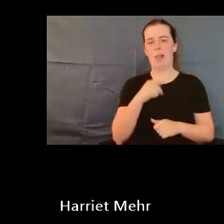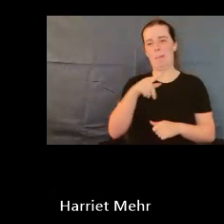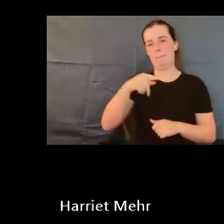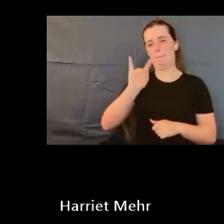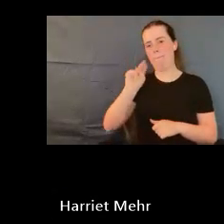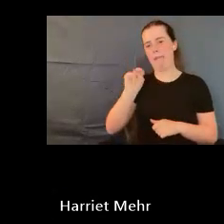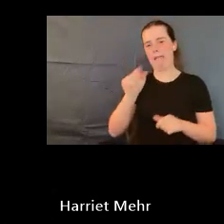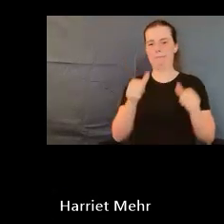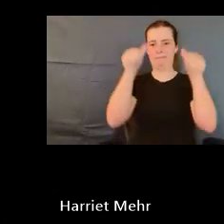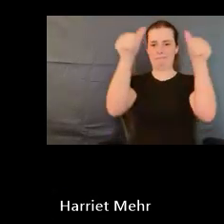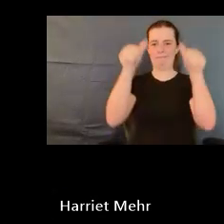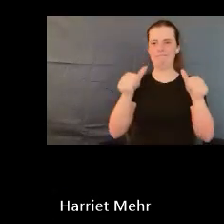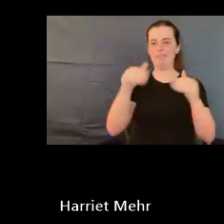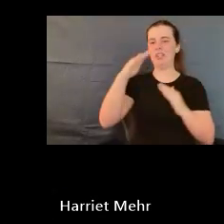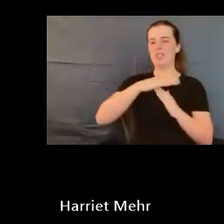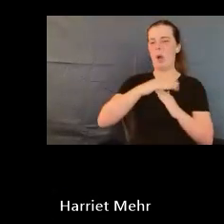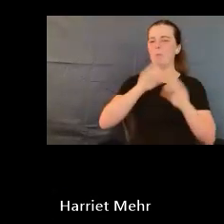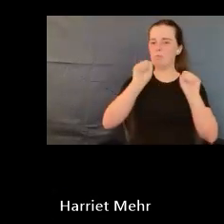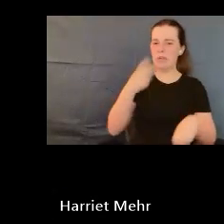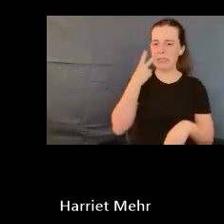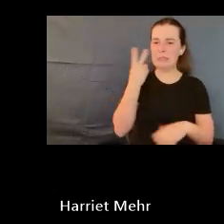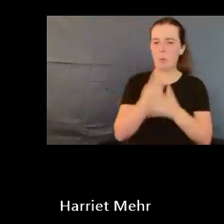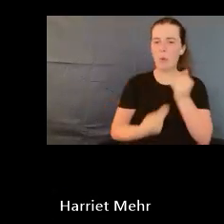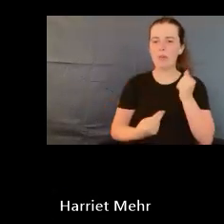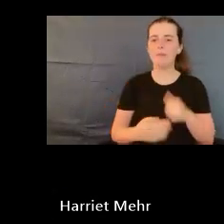ladies to the top so that you can see them.